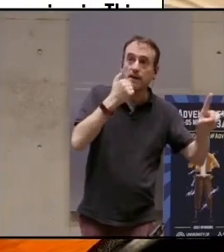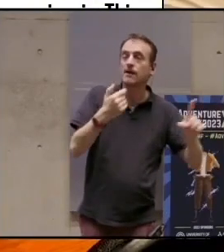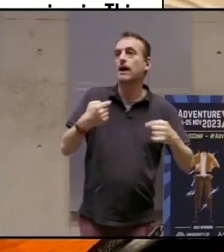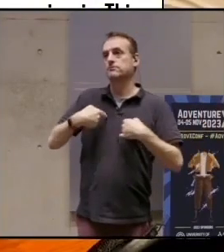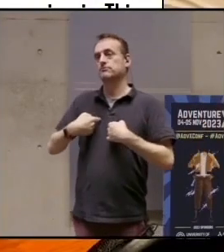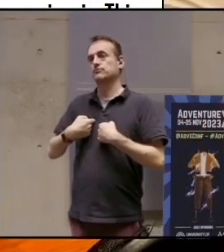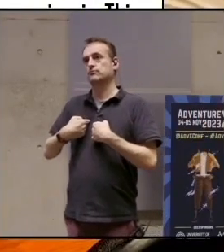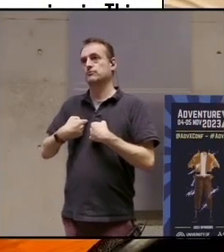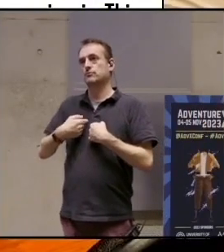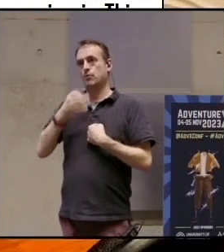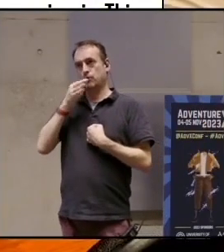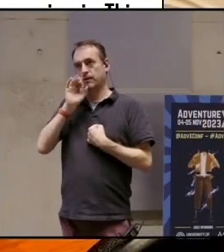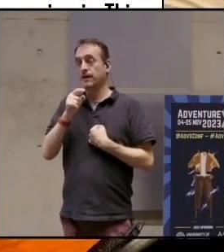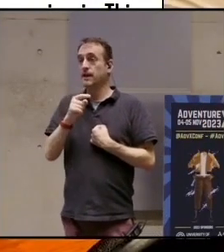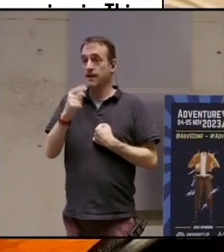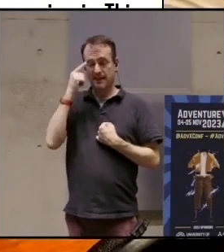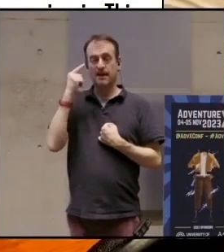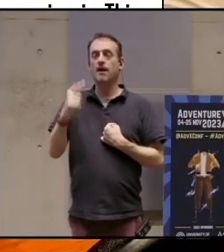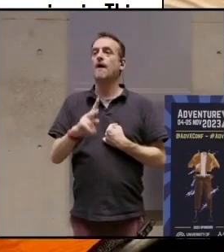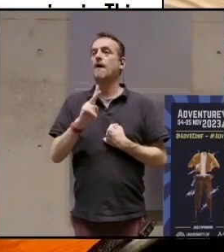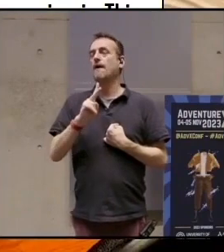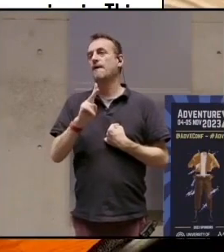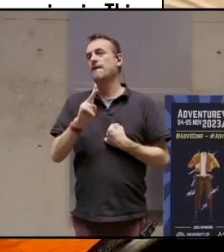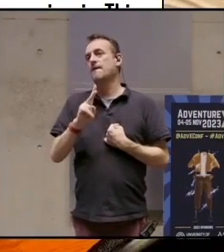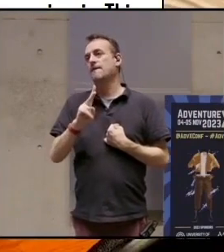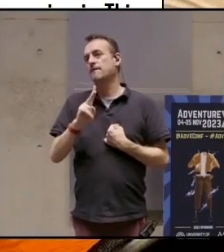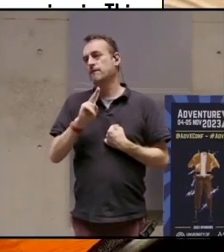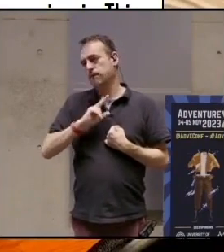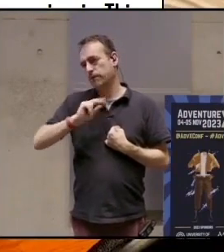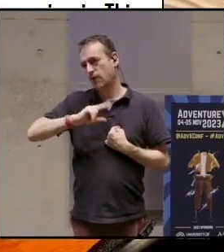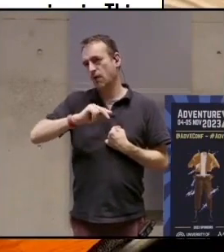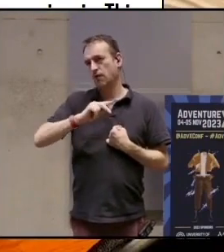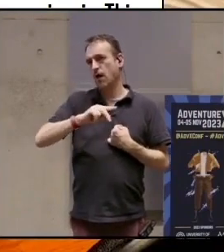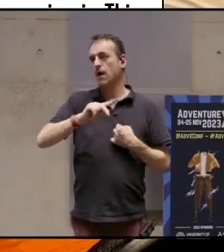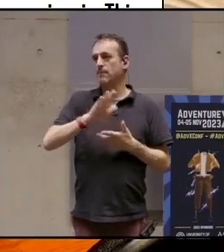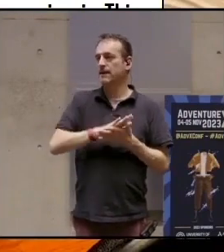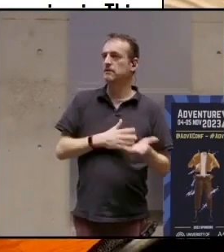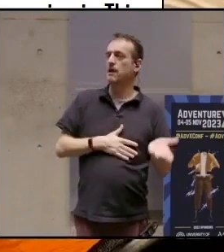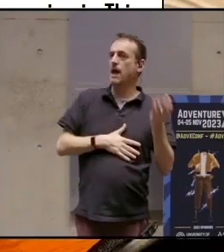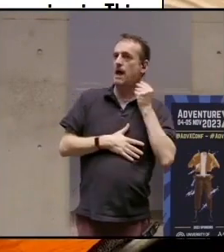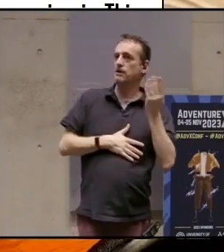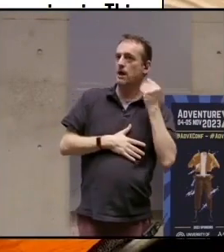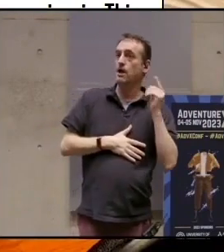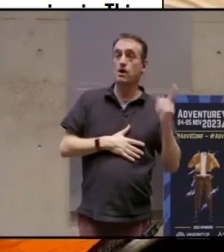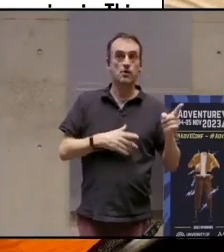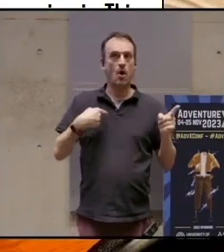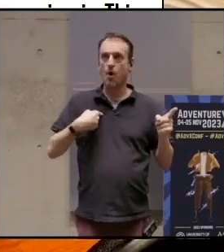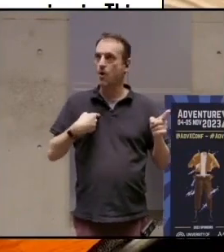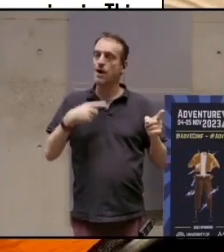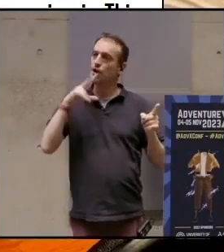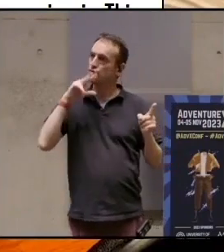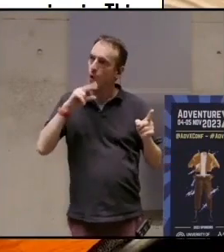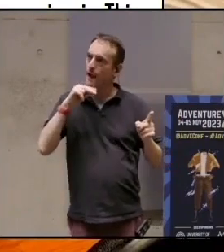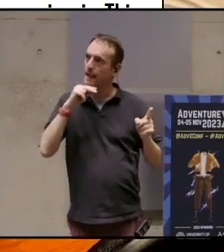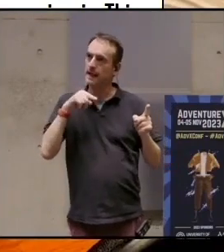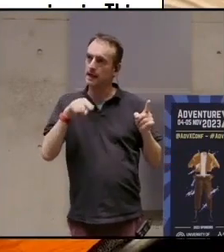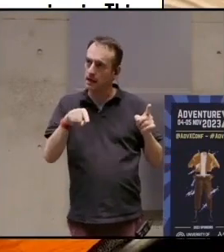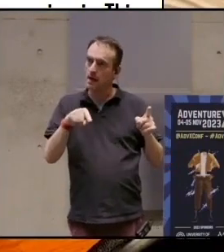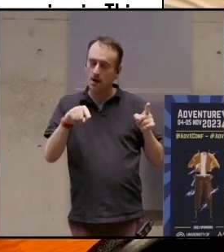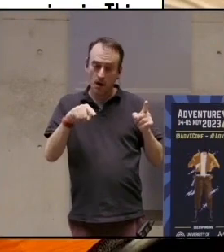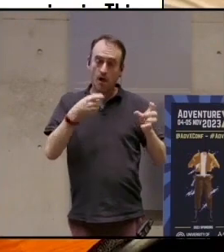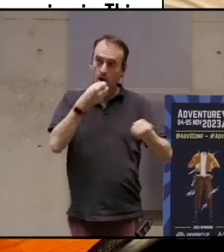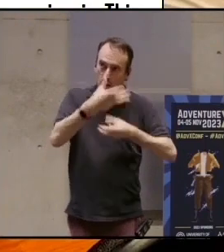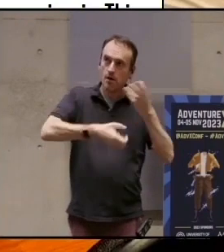that voiceover directing sessions mean that you're listening to an actor for a long time. No, you are talking very nearly as much as the actor